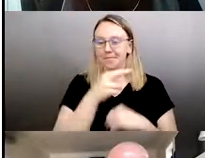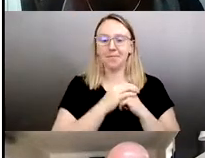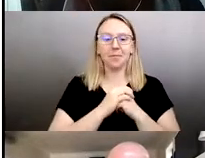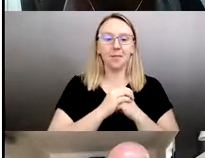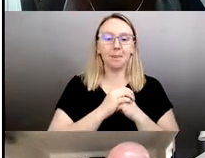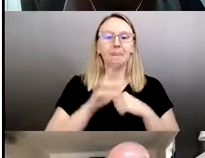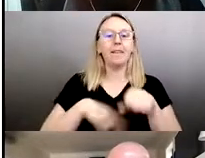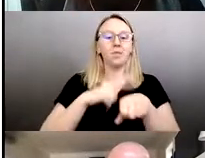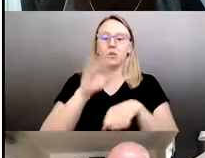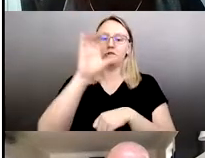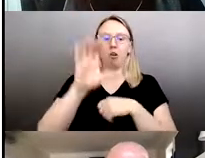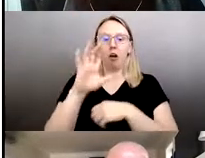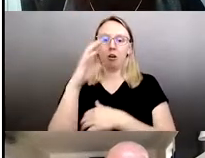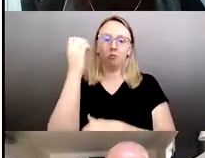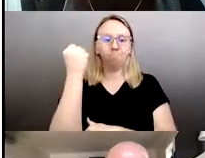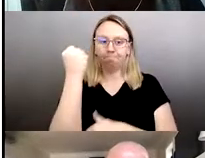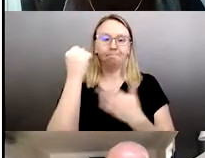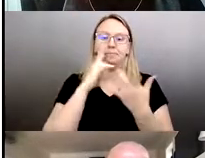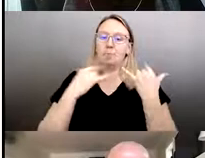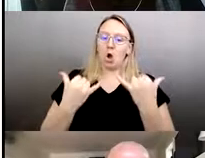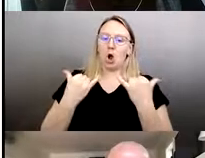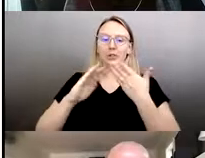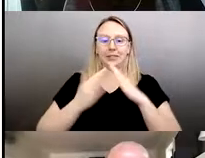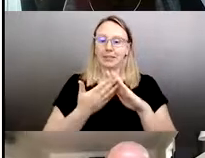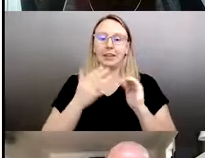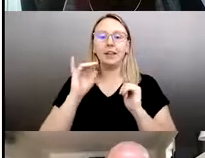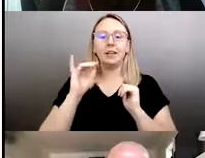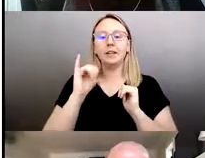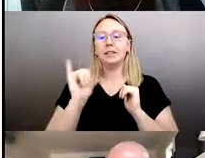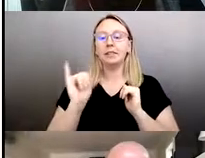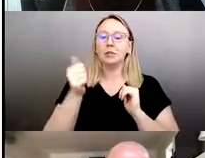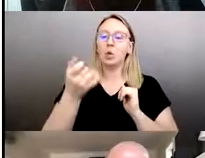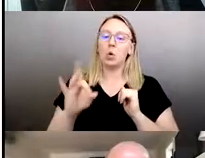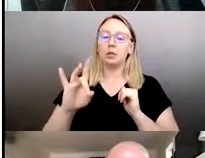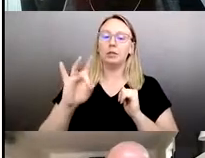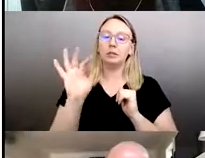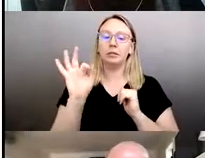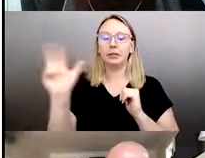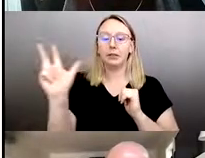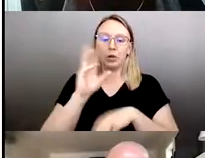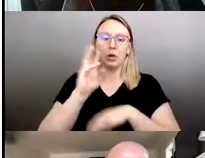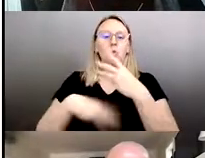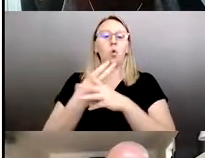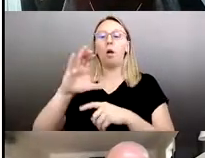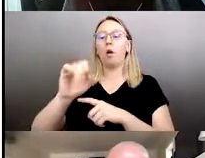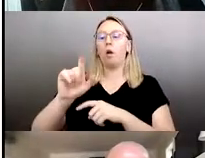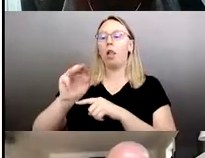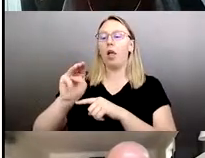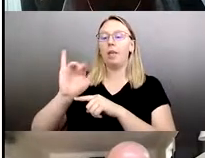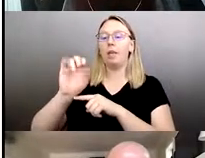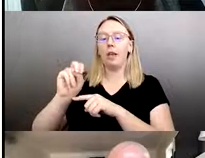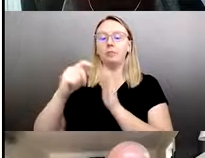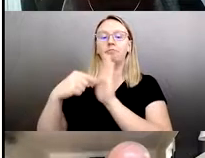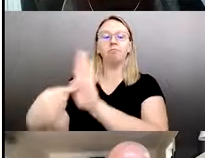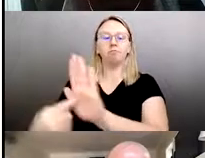modern city more than a century ago as the host of the 1893 World's Columbian Exhibition, and the underpinnings of that white